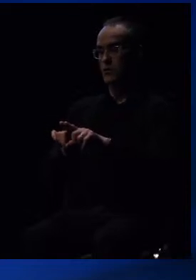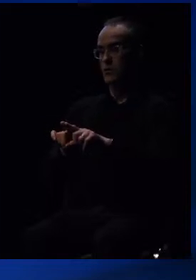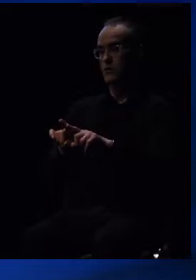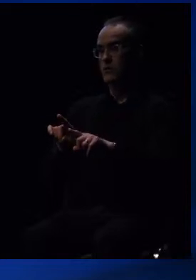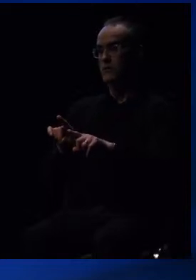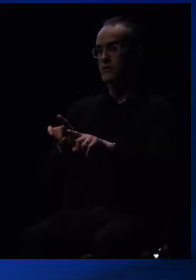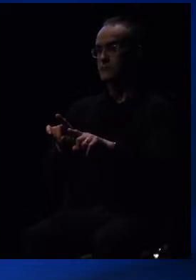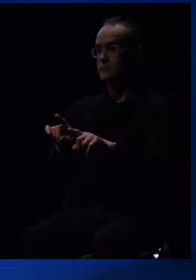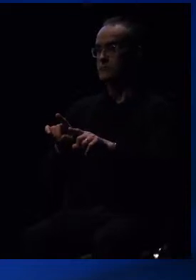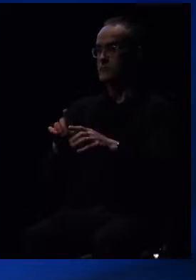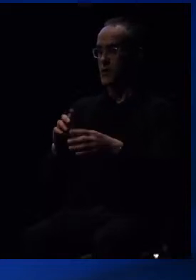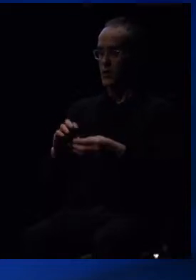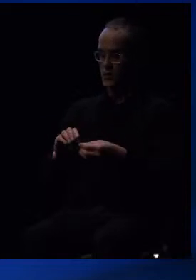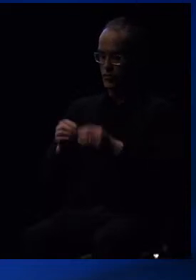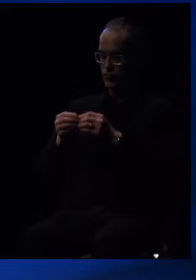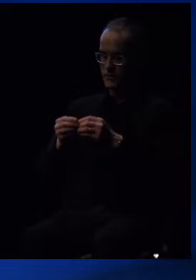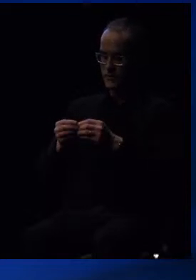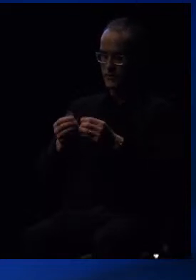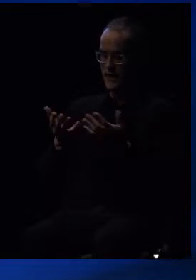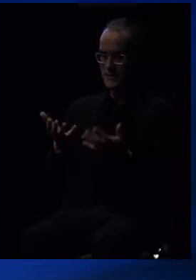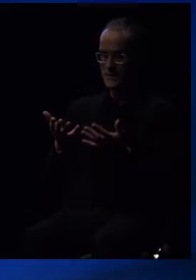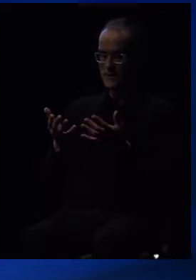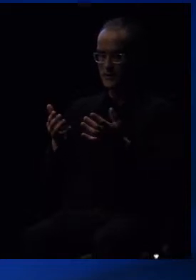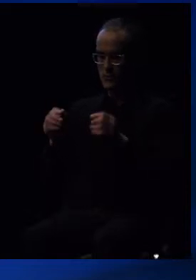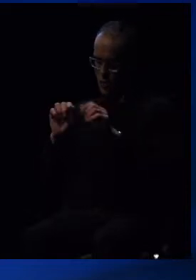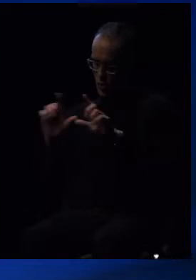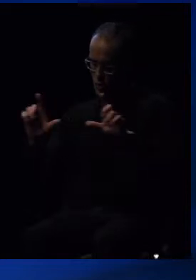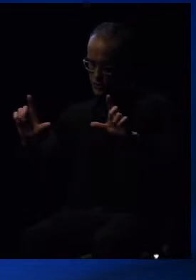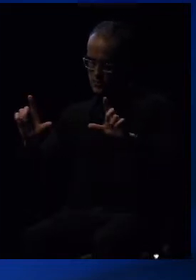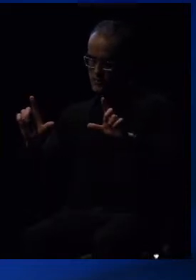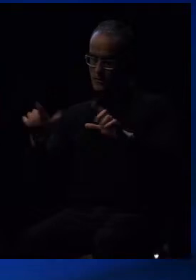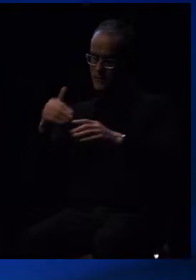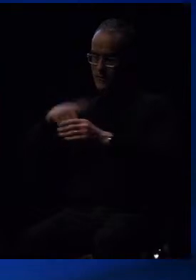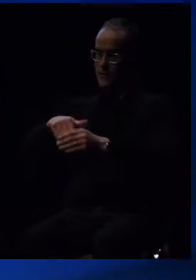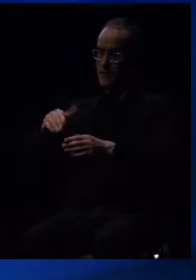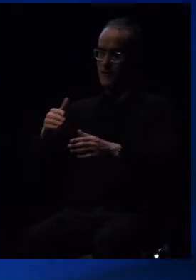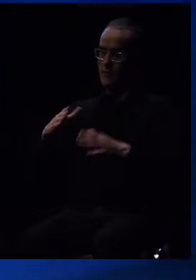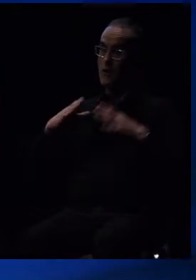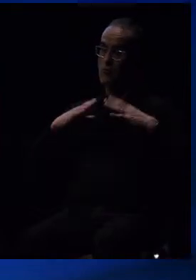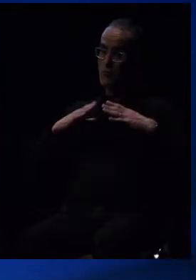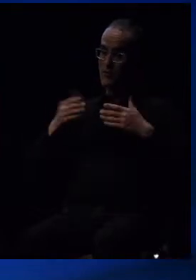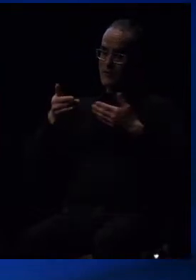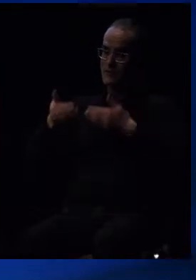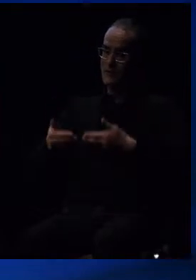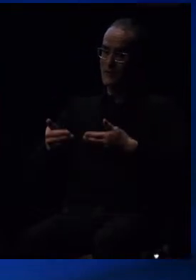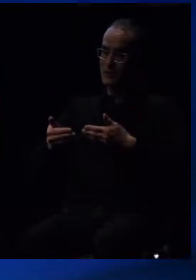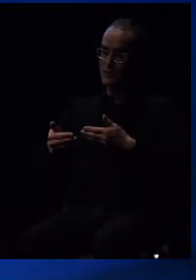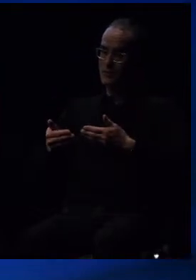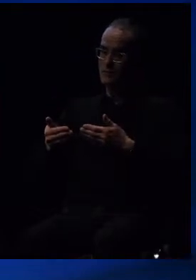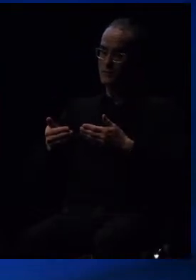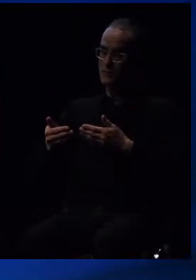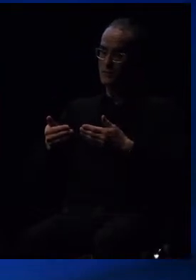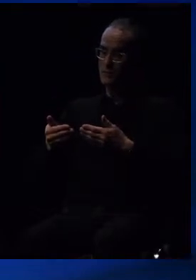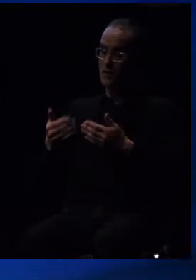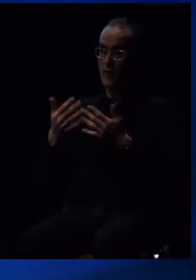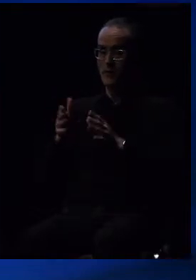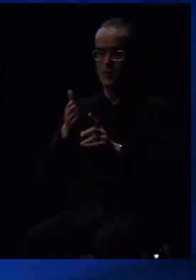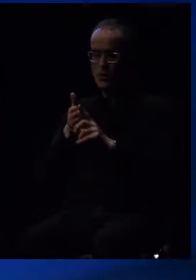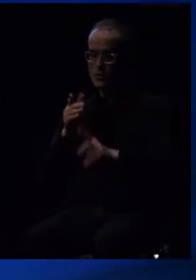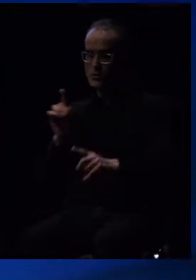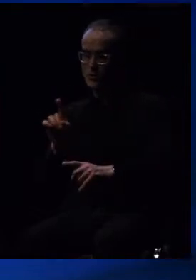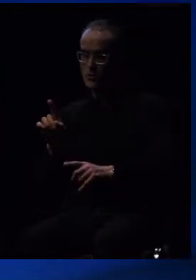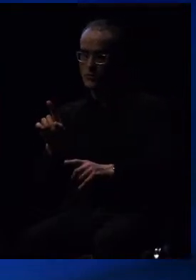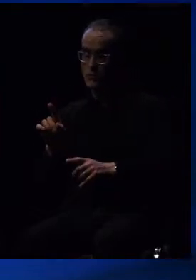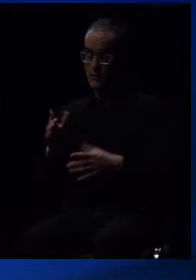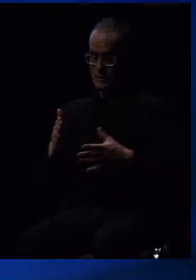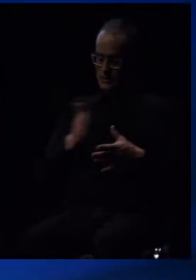of existing looks for them, not existing, but looks in prep. And what I noticed that maybe in the first days you still